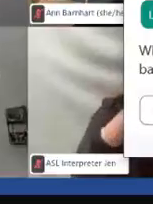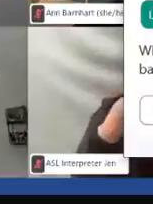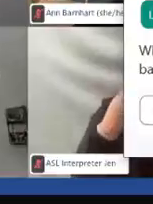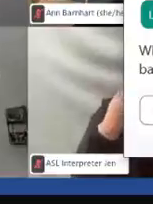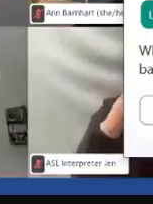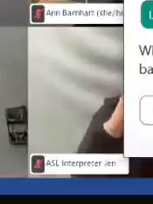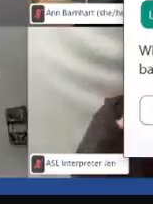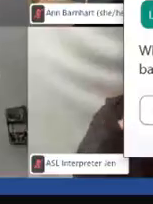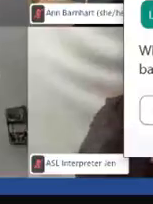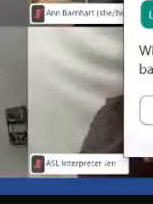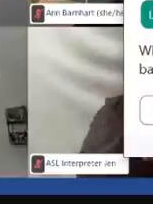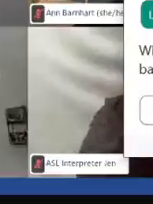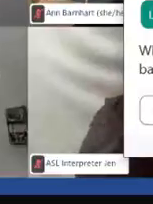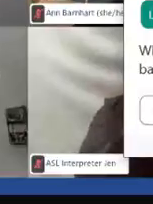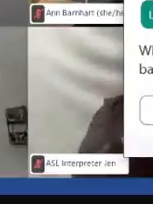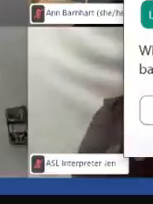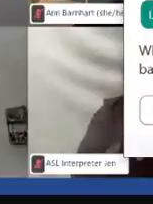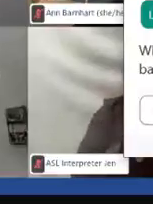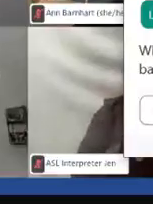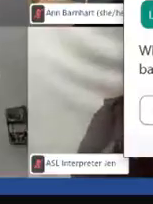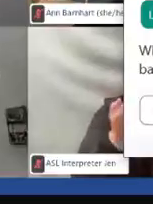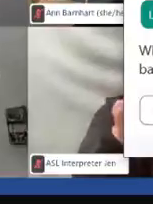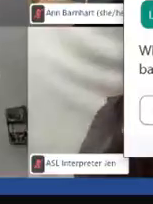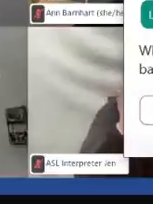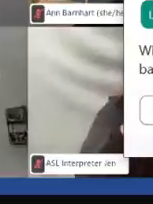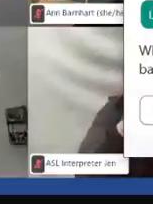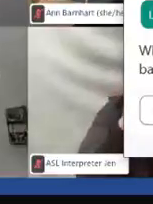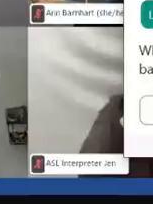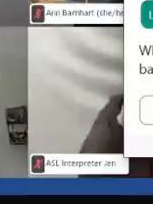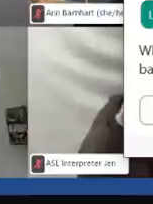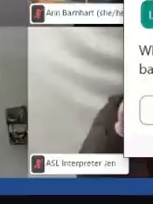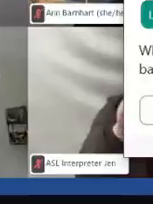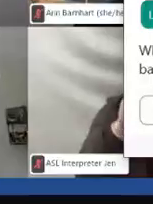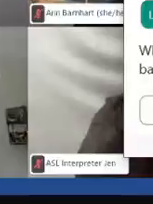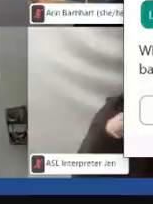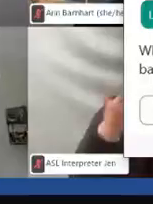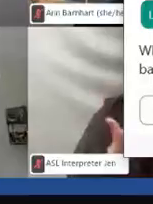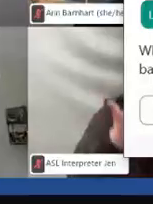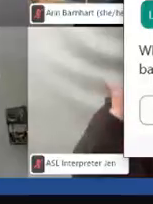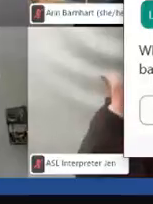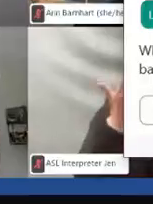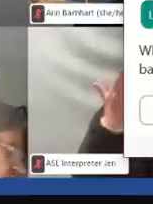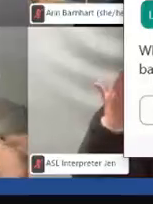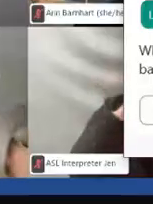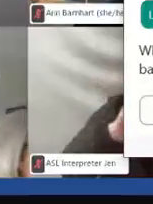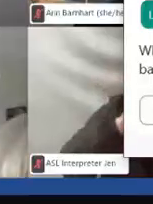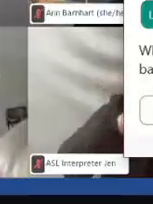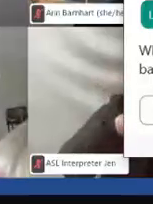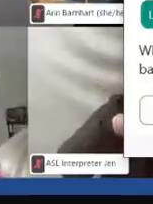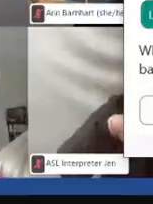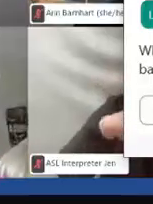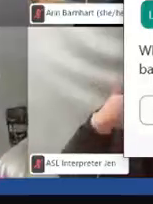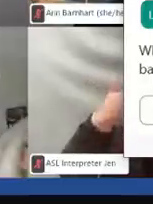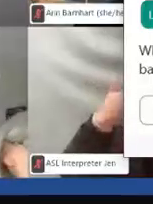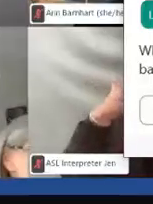of practicality would be taking some of the items that we presented on for a little while today